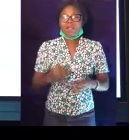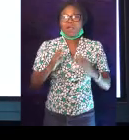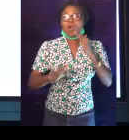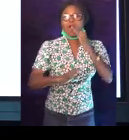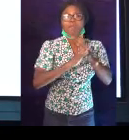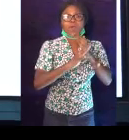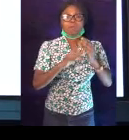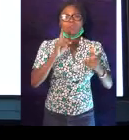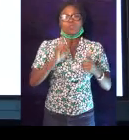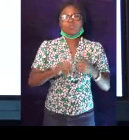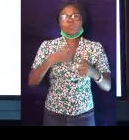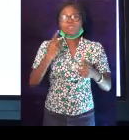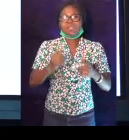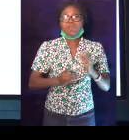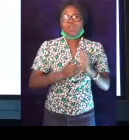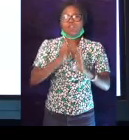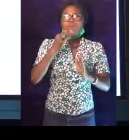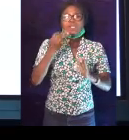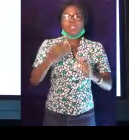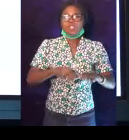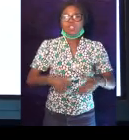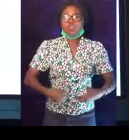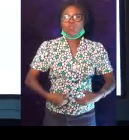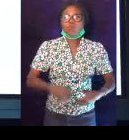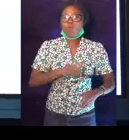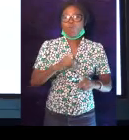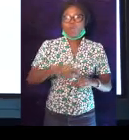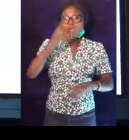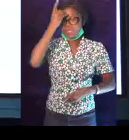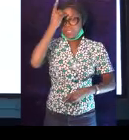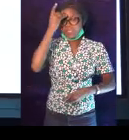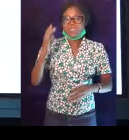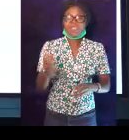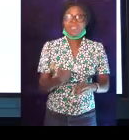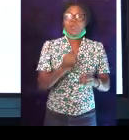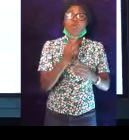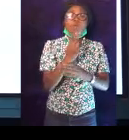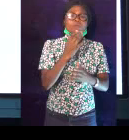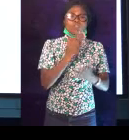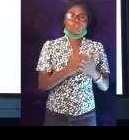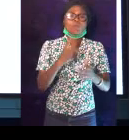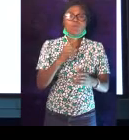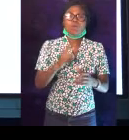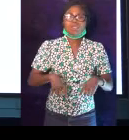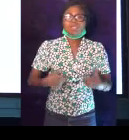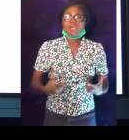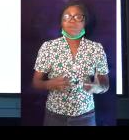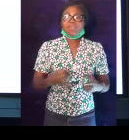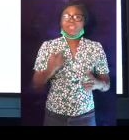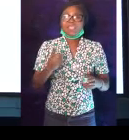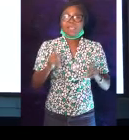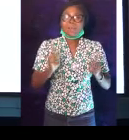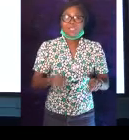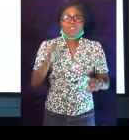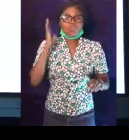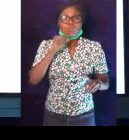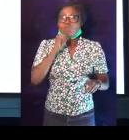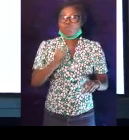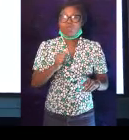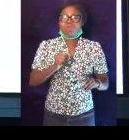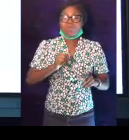obstacle to physical development in youth. When disease takes over somebody's life, the person will not grow like the age